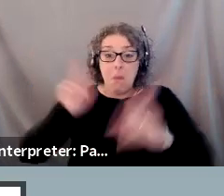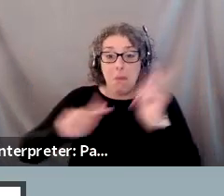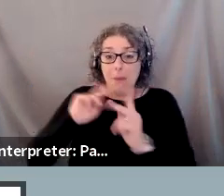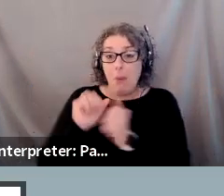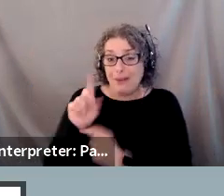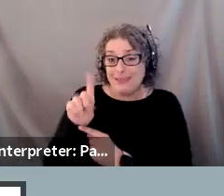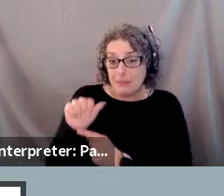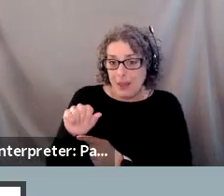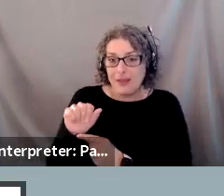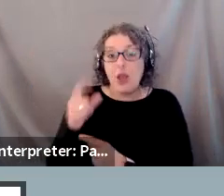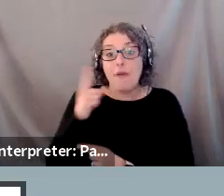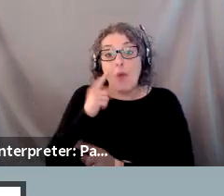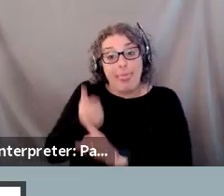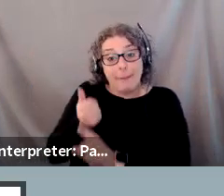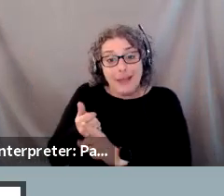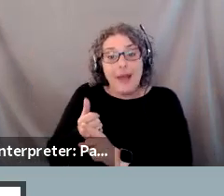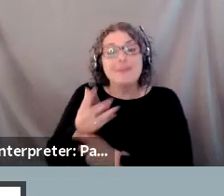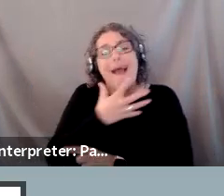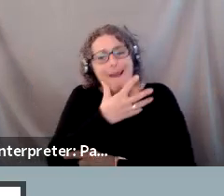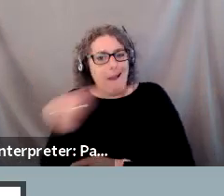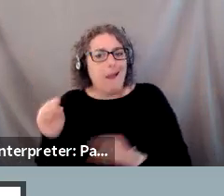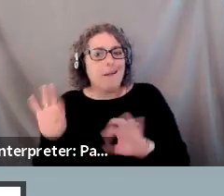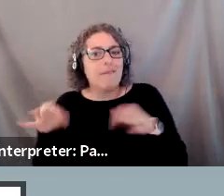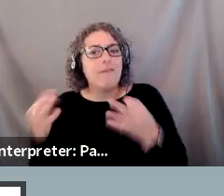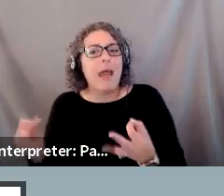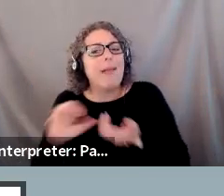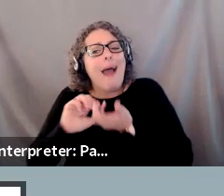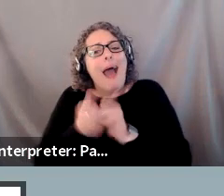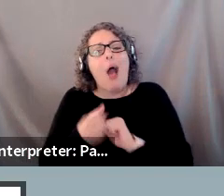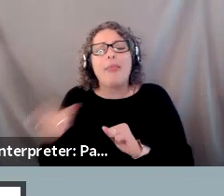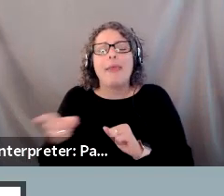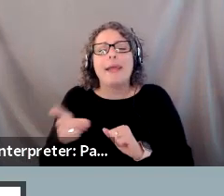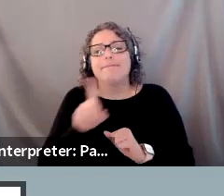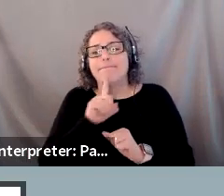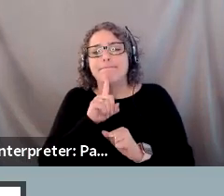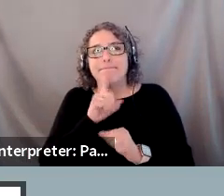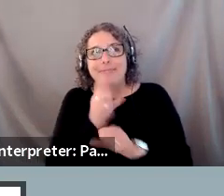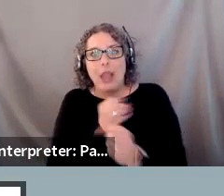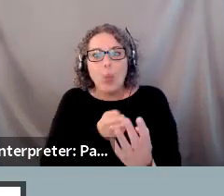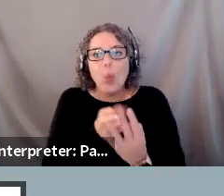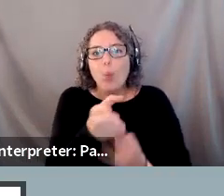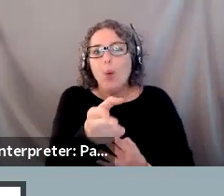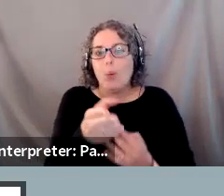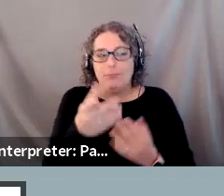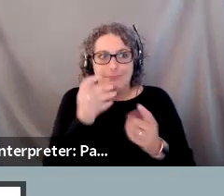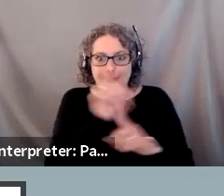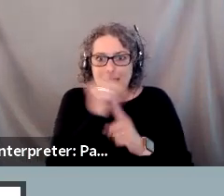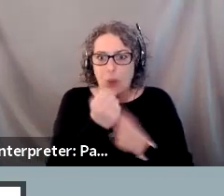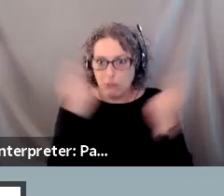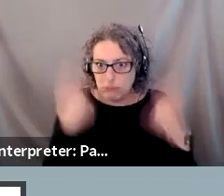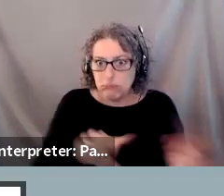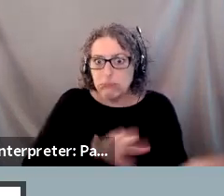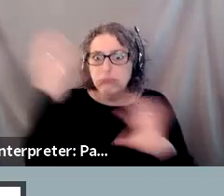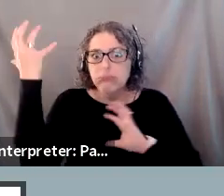families to weather natural disasters or other types of emergencies. And the focus